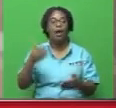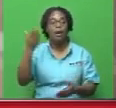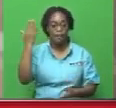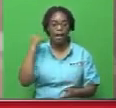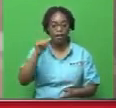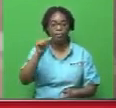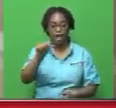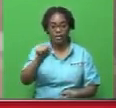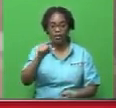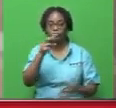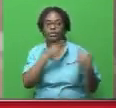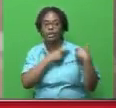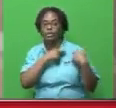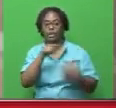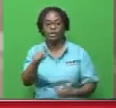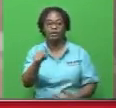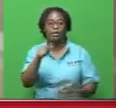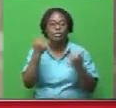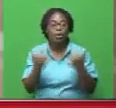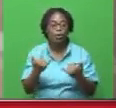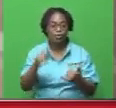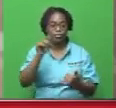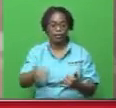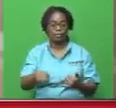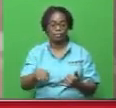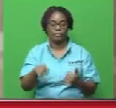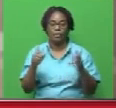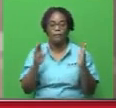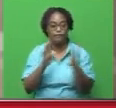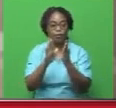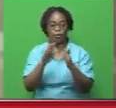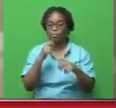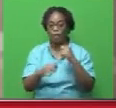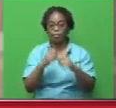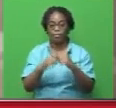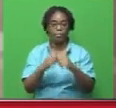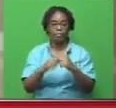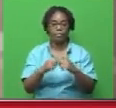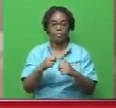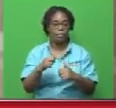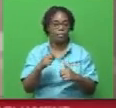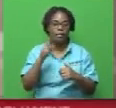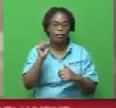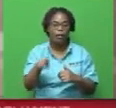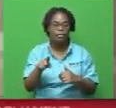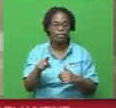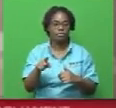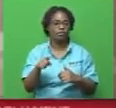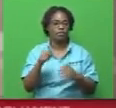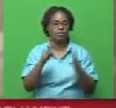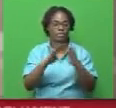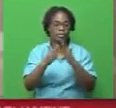the problem has to be addressed. And has it been addressed in this budget? We must look at what they are doing. If you look at